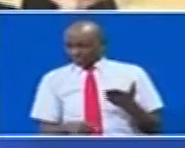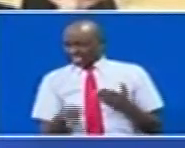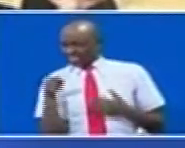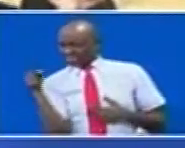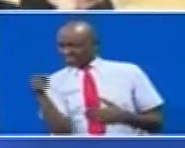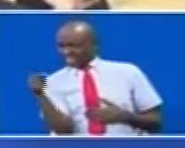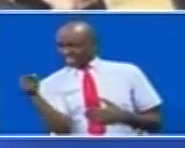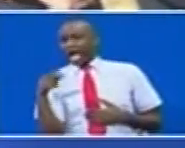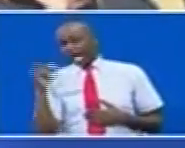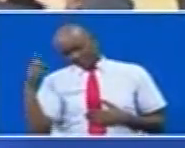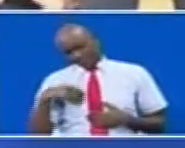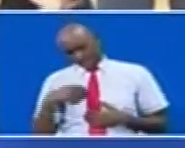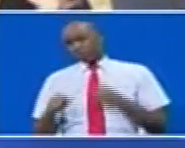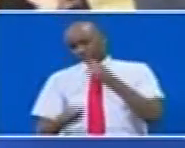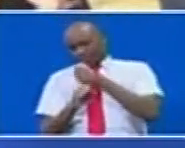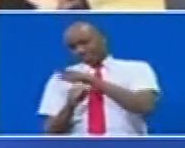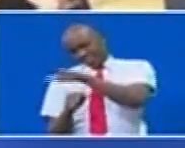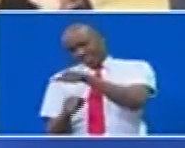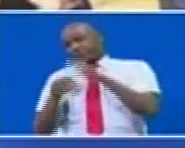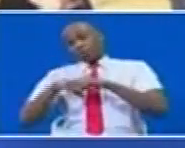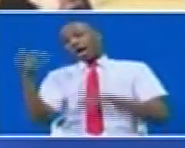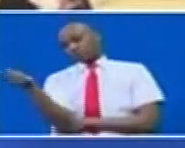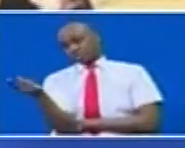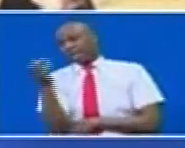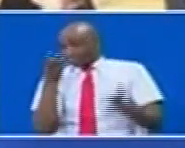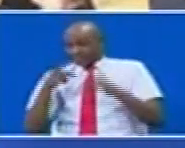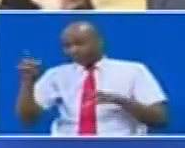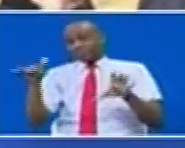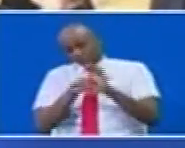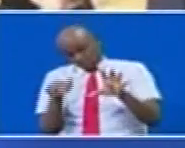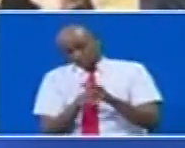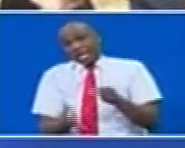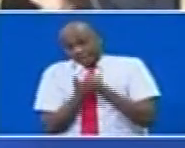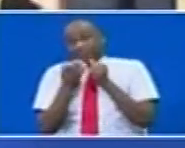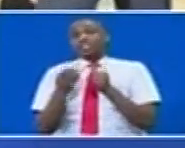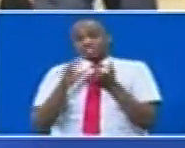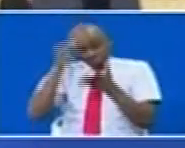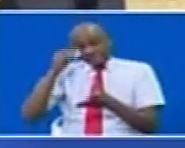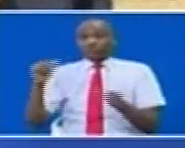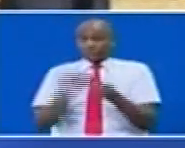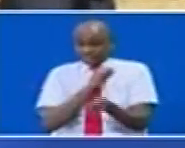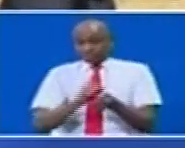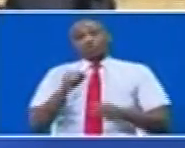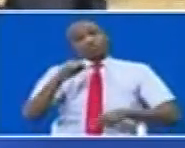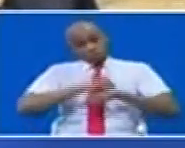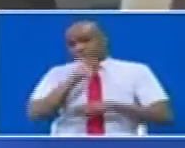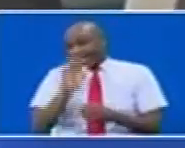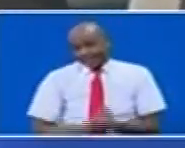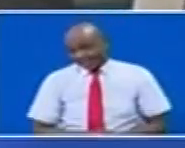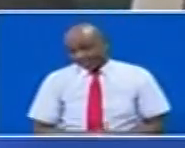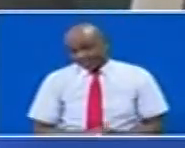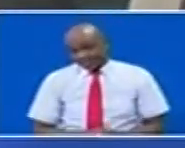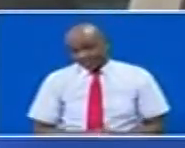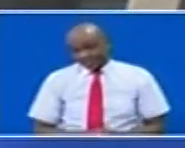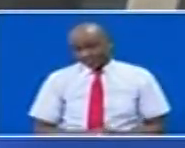hand of some other arsonists from out there who may be aiding the students to destroy this particular kind of facilities that we have.